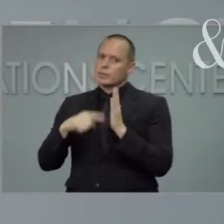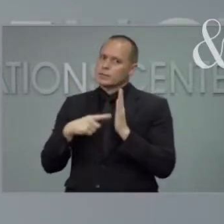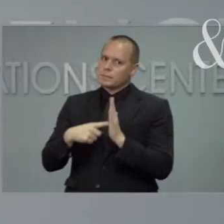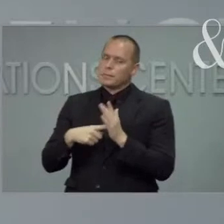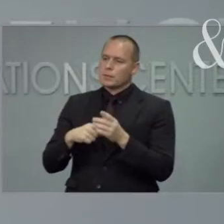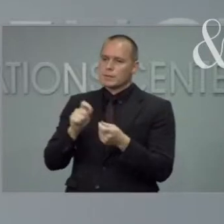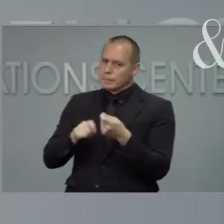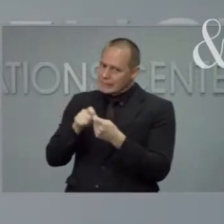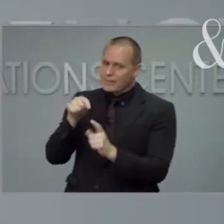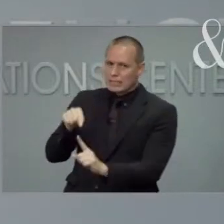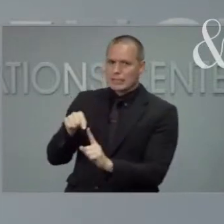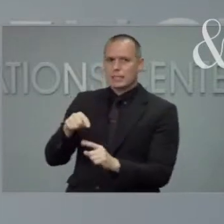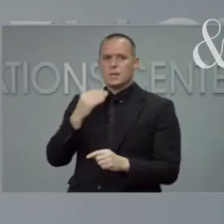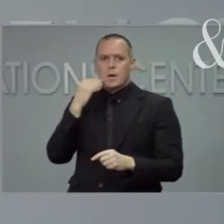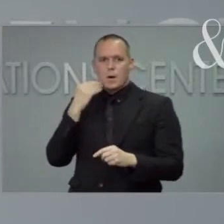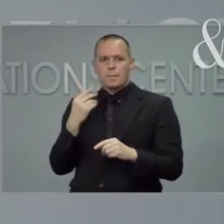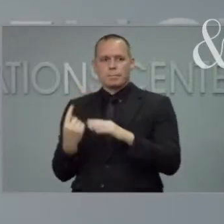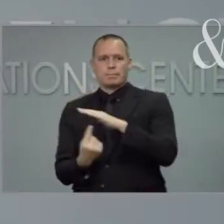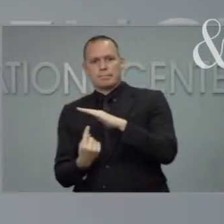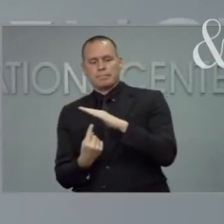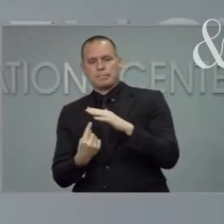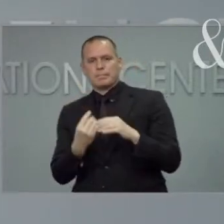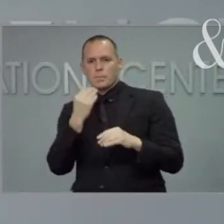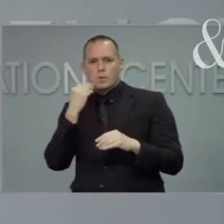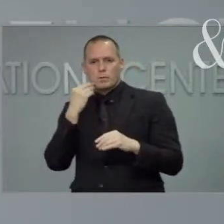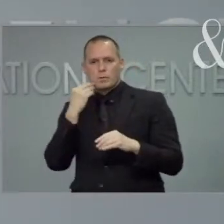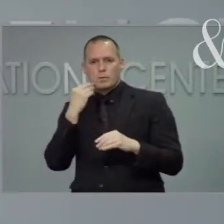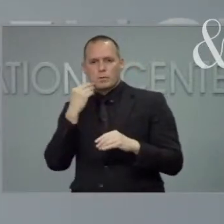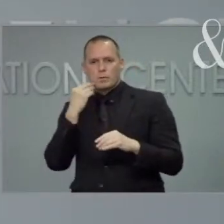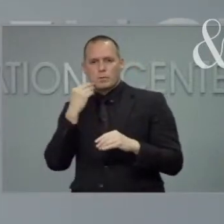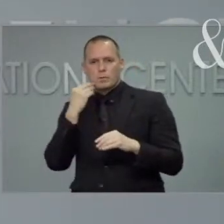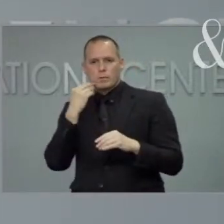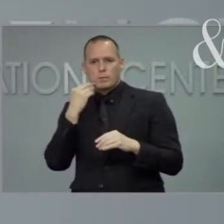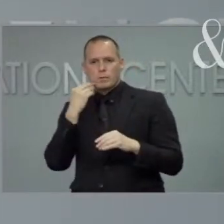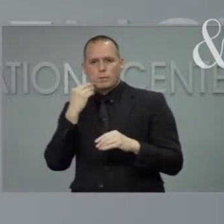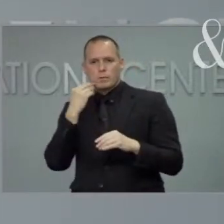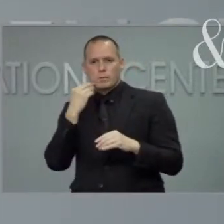vaccines are both shipped and stored. As you know, they need to be